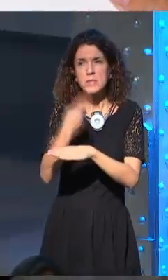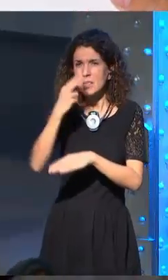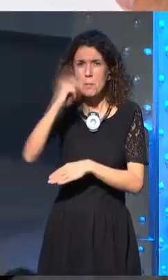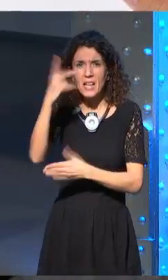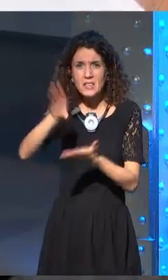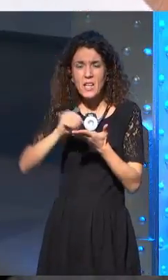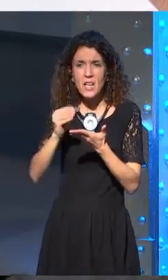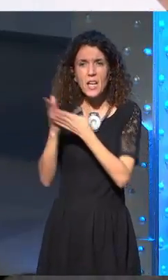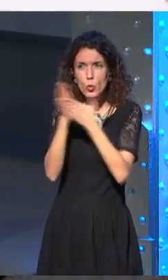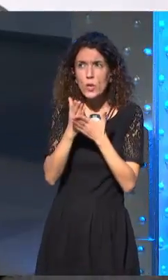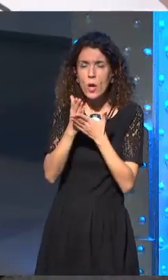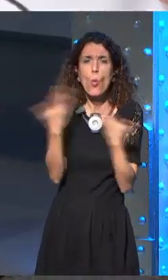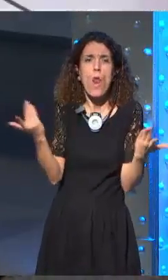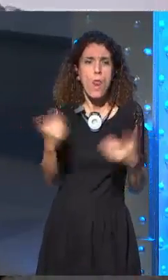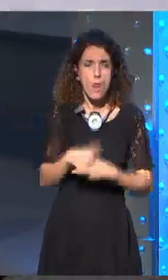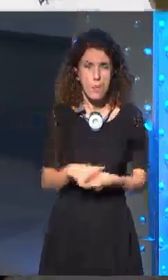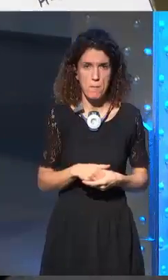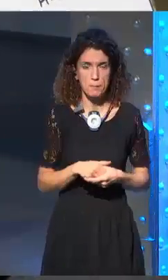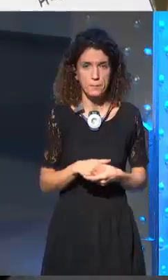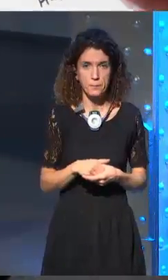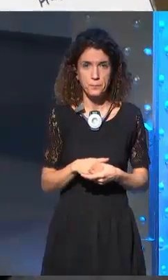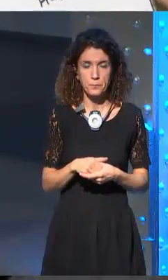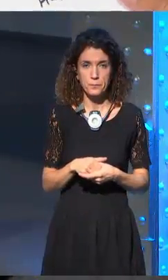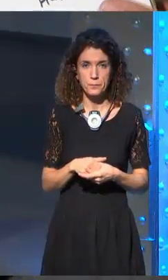example. Which one was the most interesting for you?